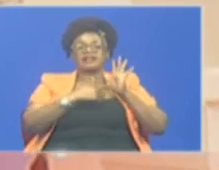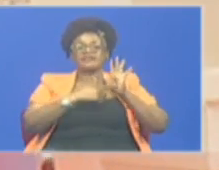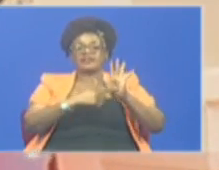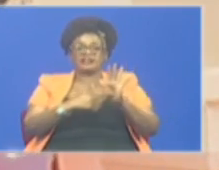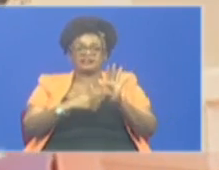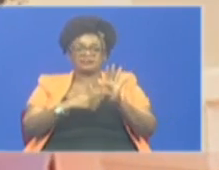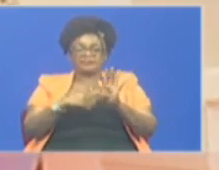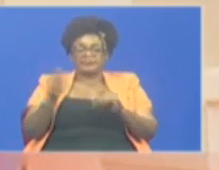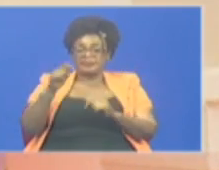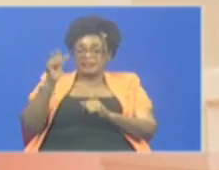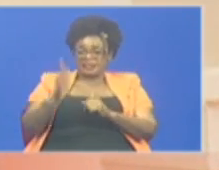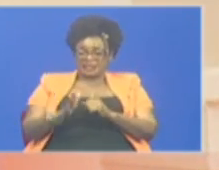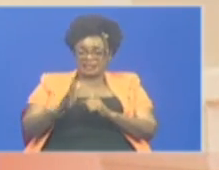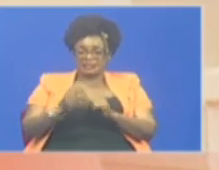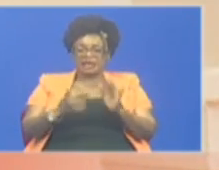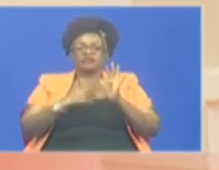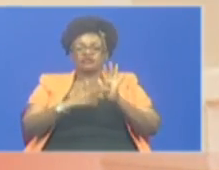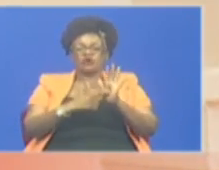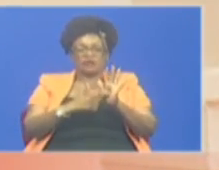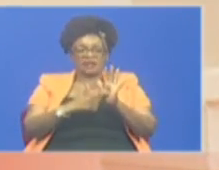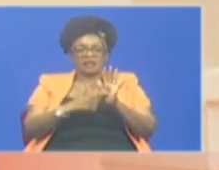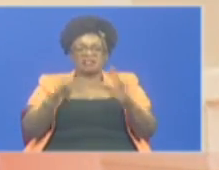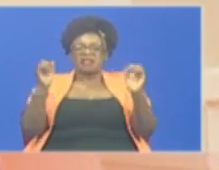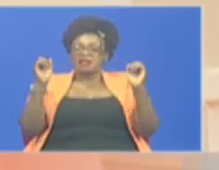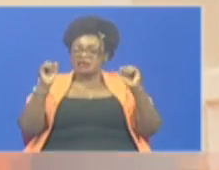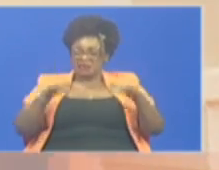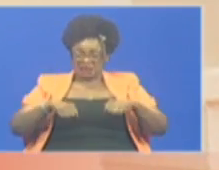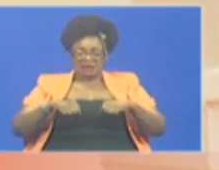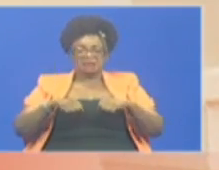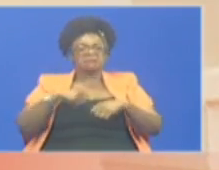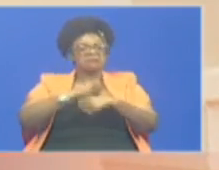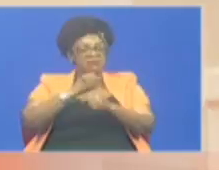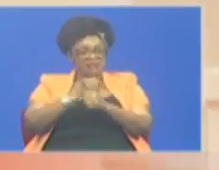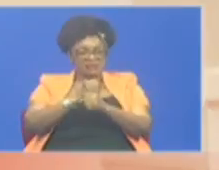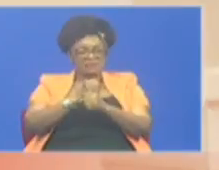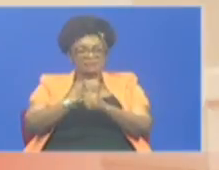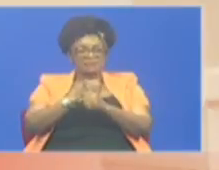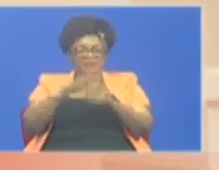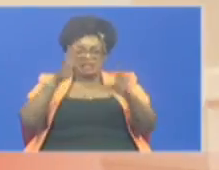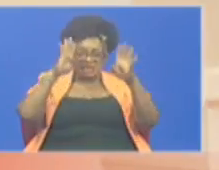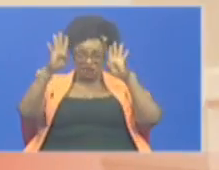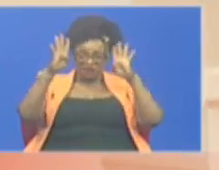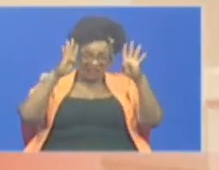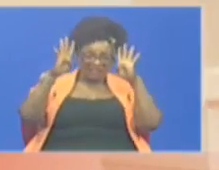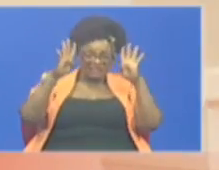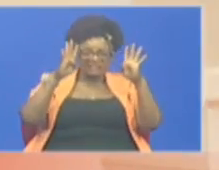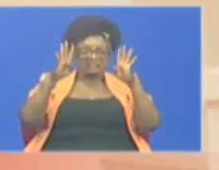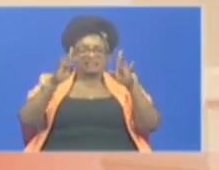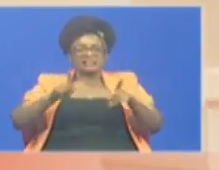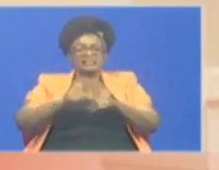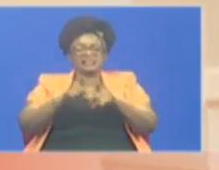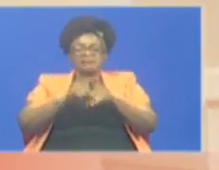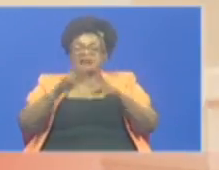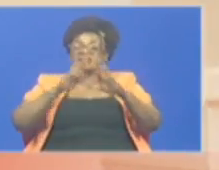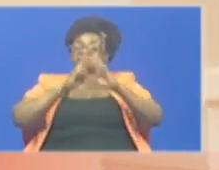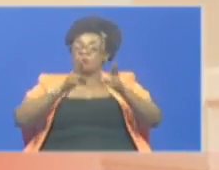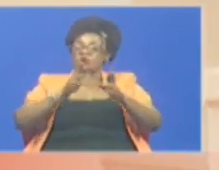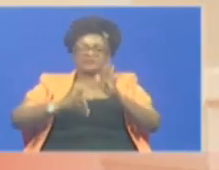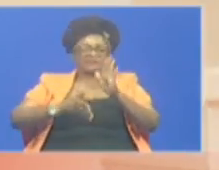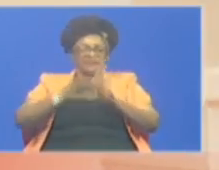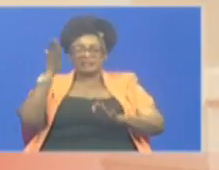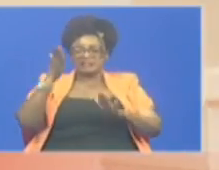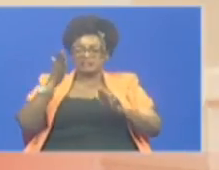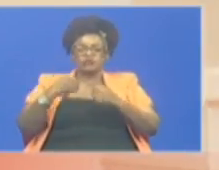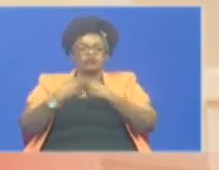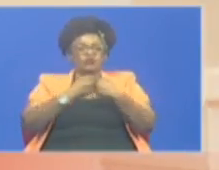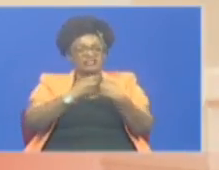Kenyans are showing that they can invent, innovate, and respond rapidly to a major